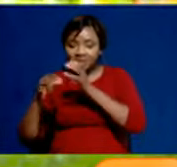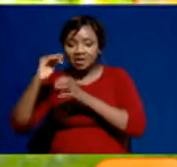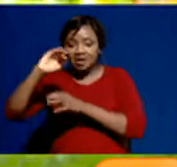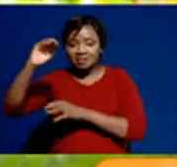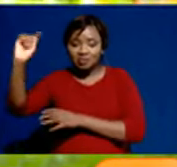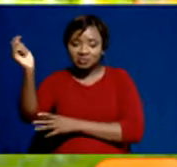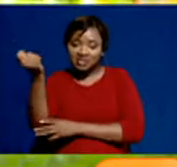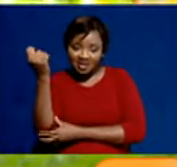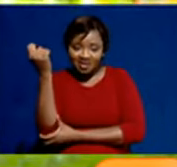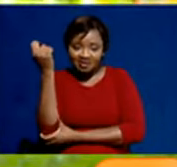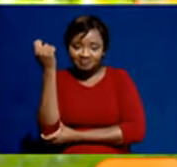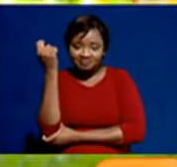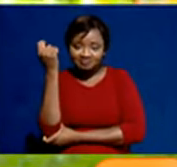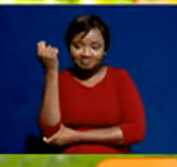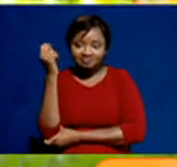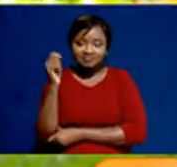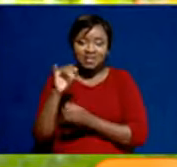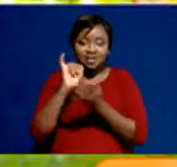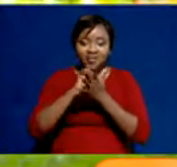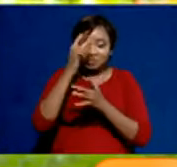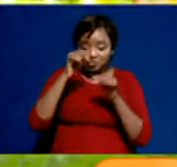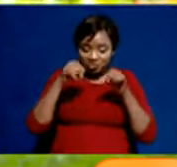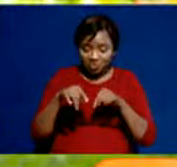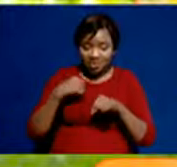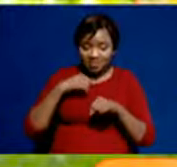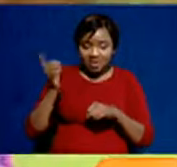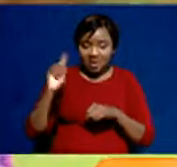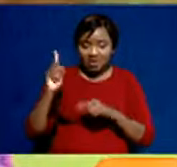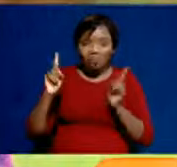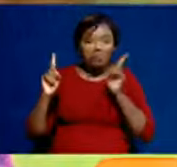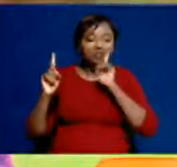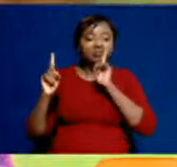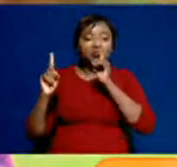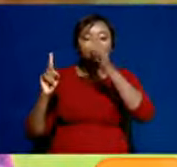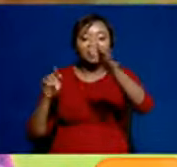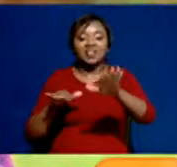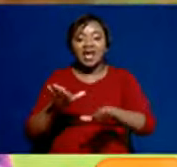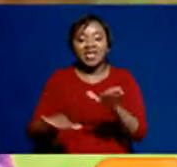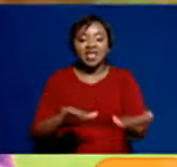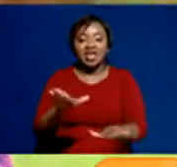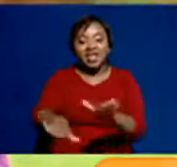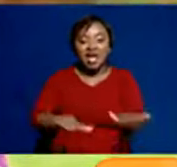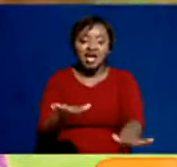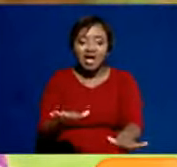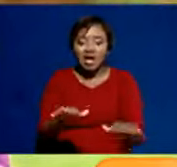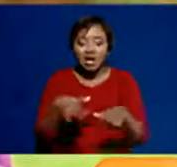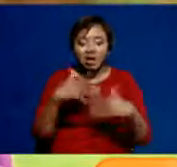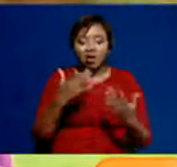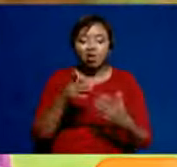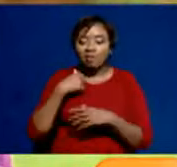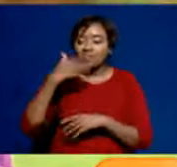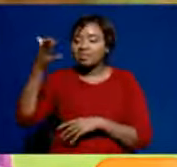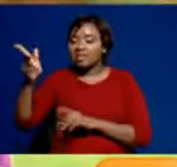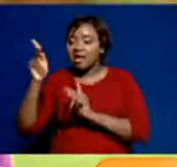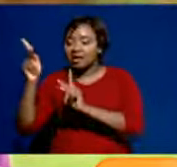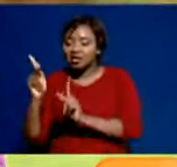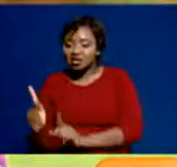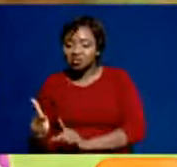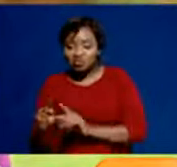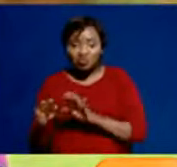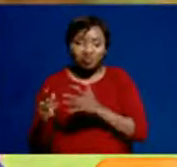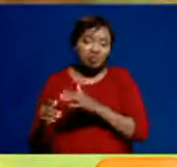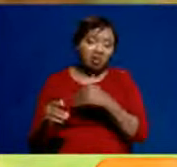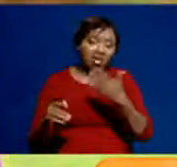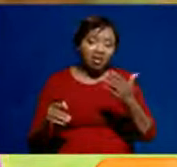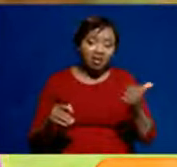Mount Kenya. That's why I'm in Nairobi today, and tomorrow you'll hear me in Kirinyaga. or you hear me in Kisumu or any other